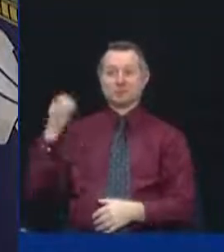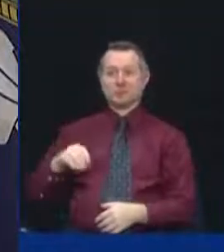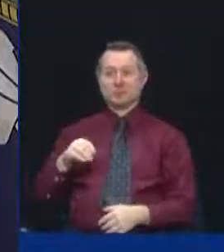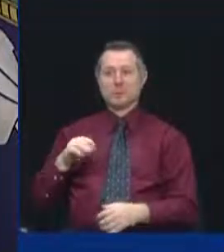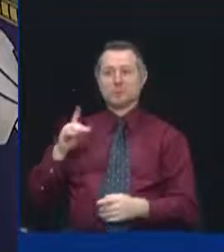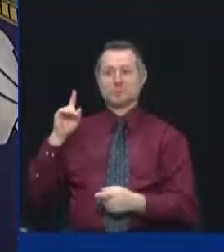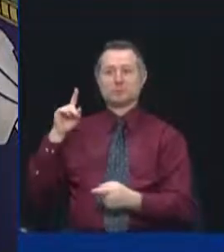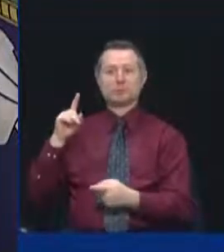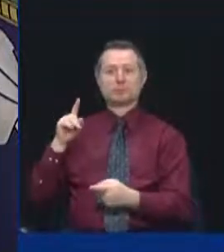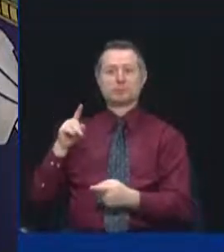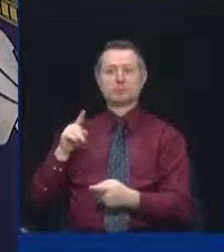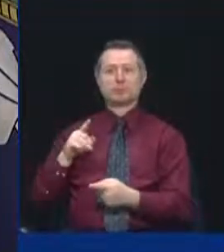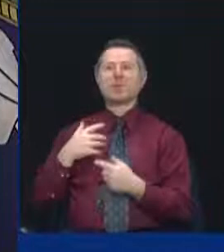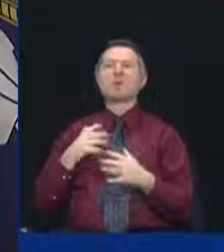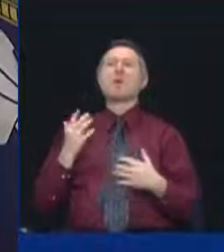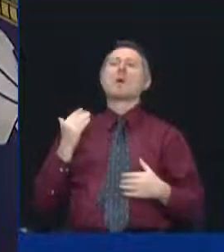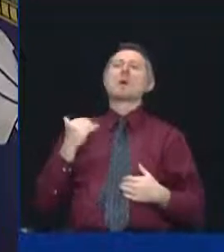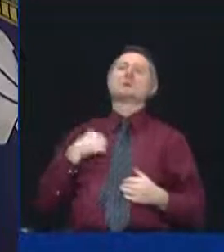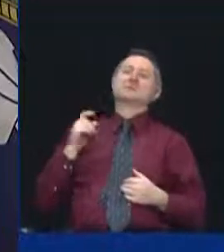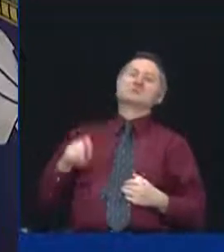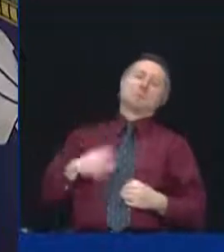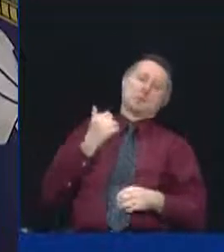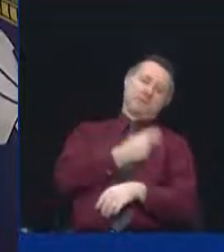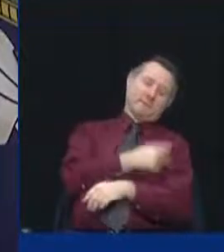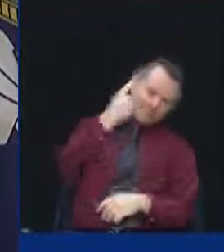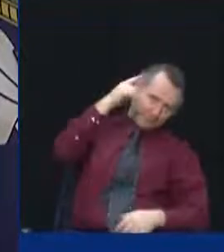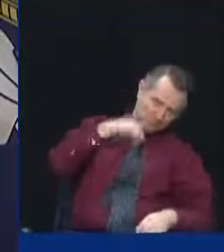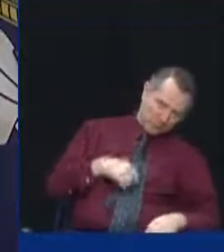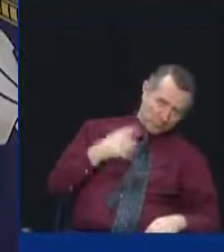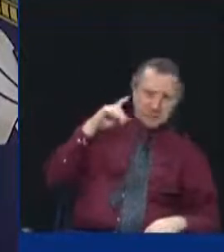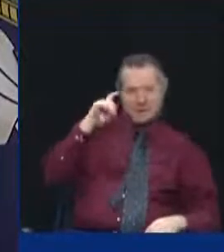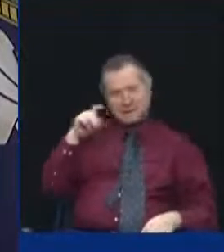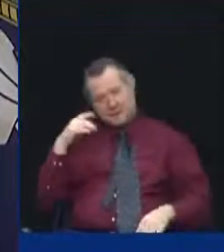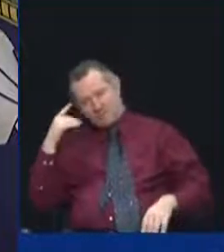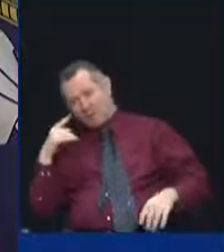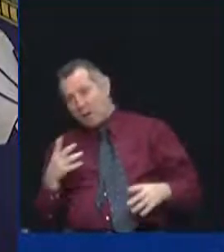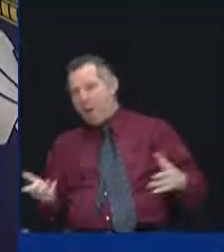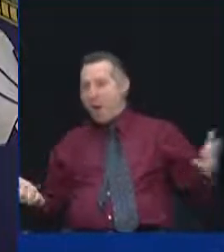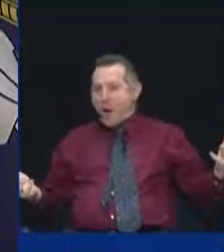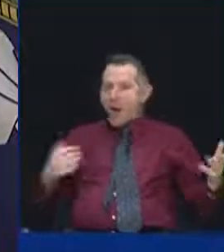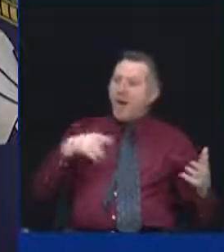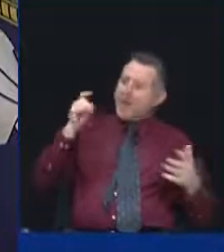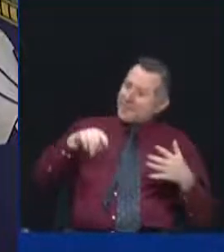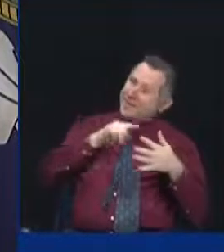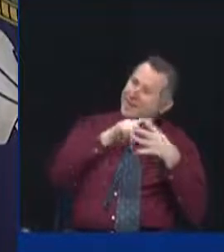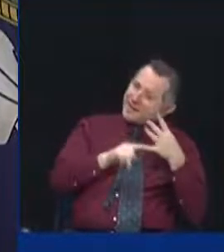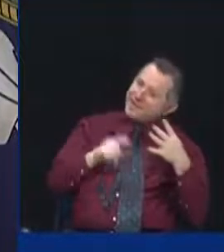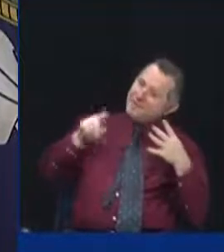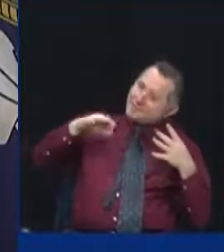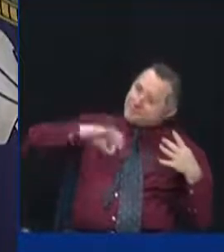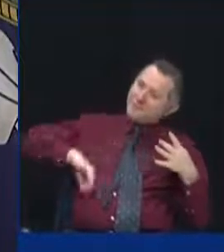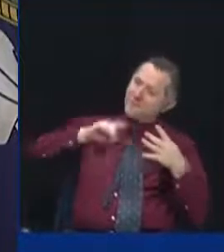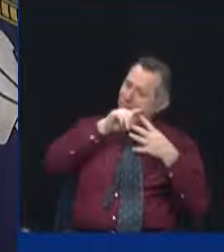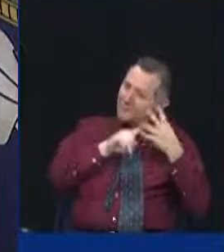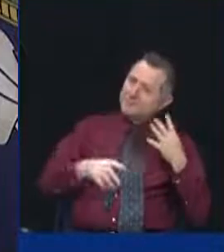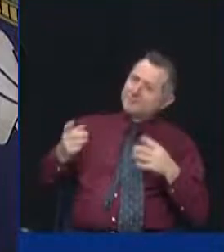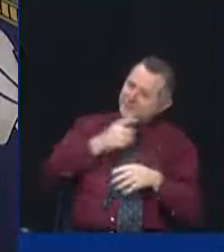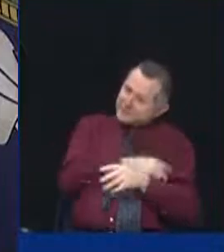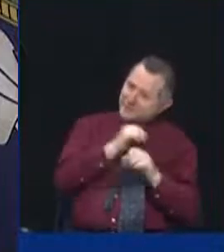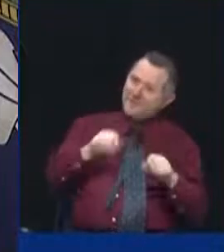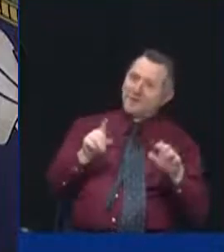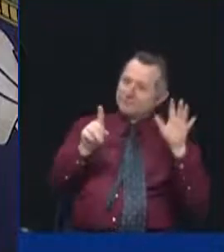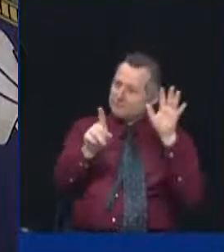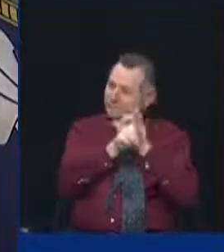Well, why should I get vaccinated? Well, there's a couple of ancillary benefits. You can go to a ball game and sit next to your